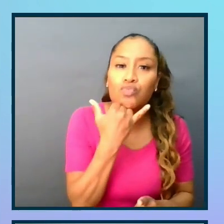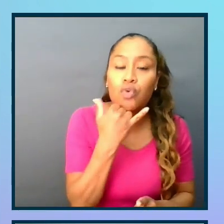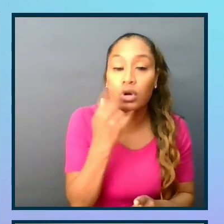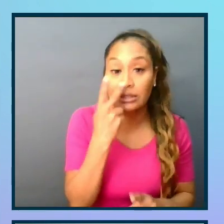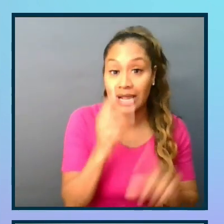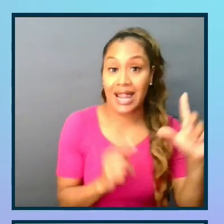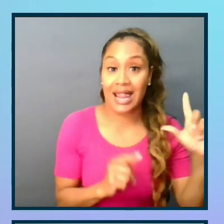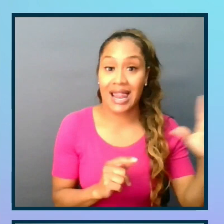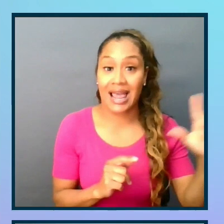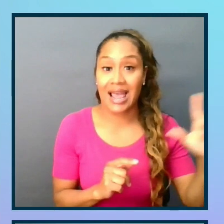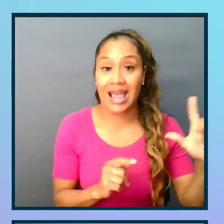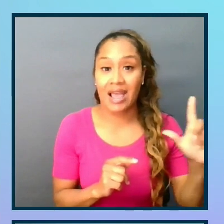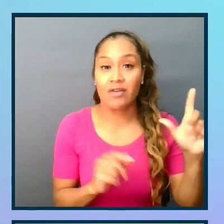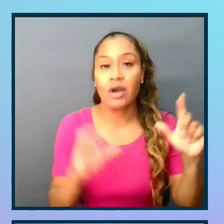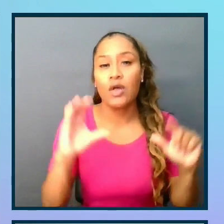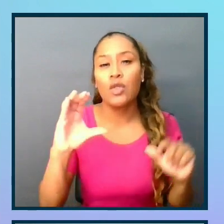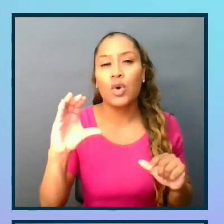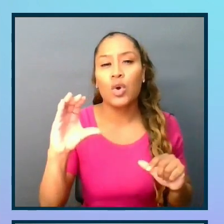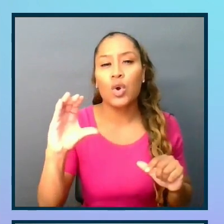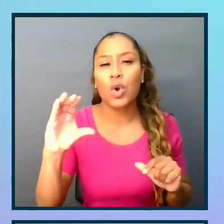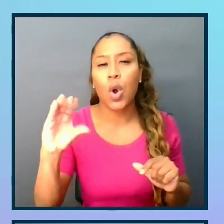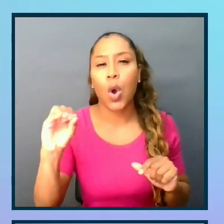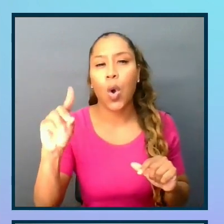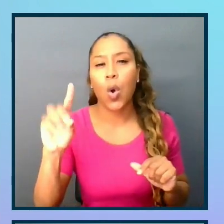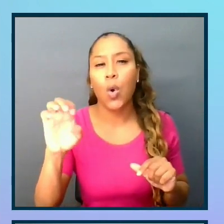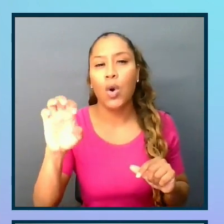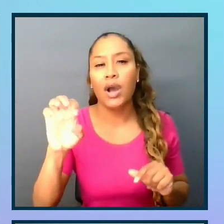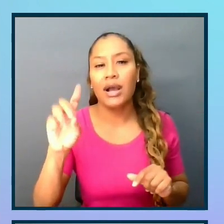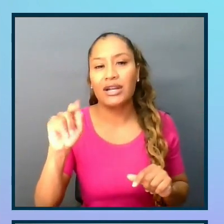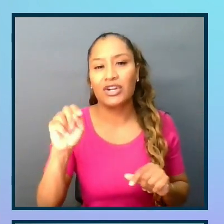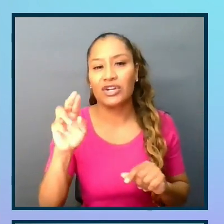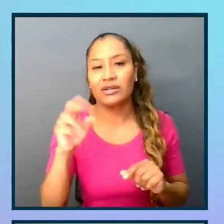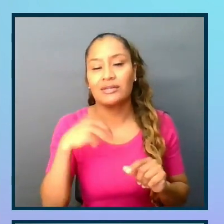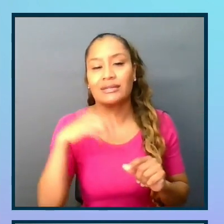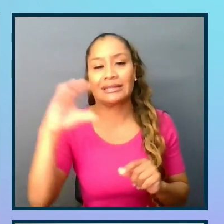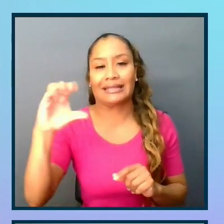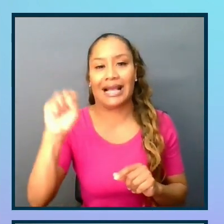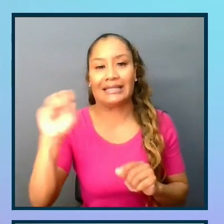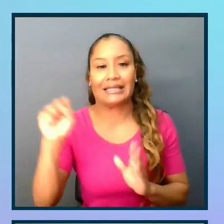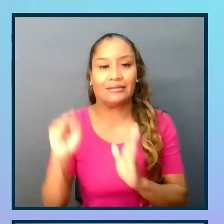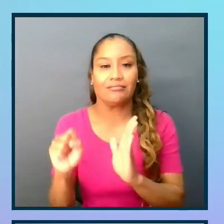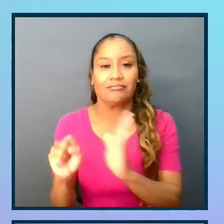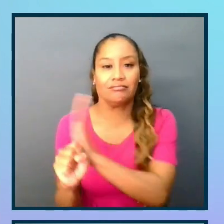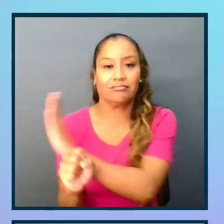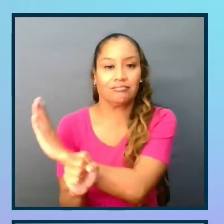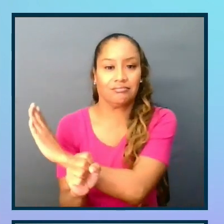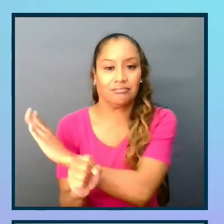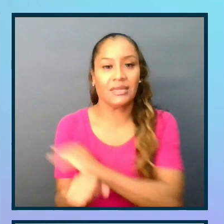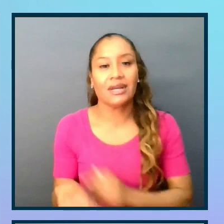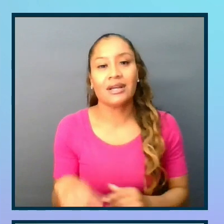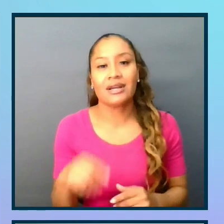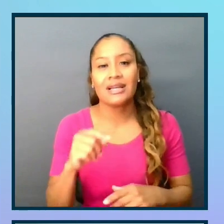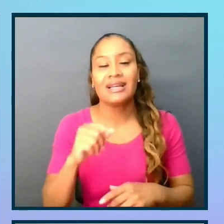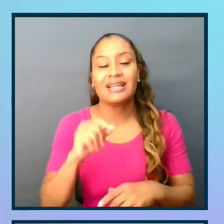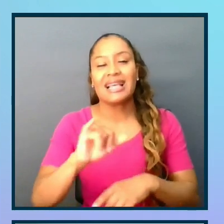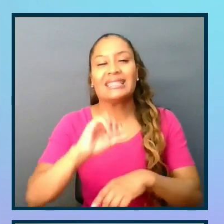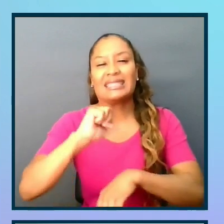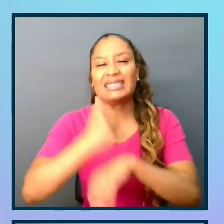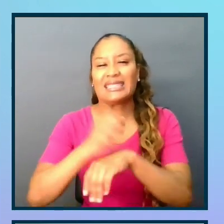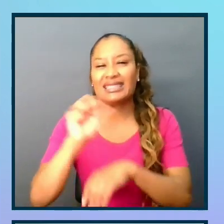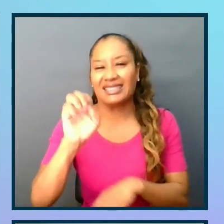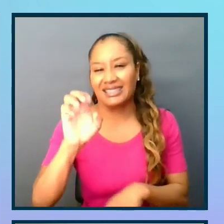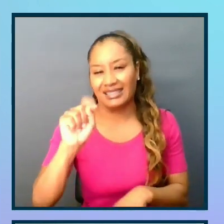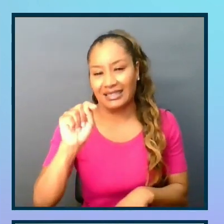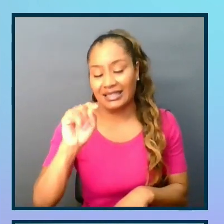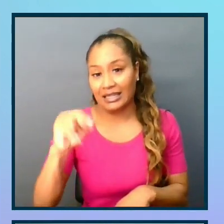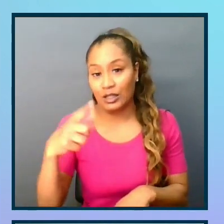of my code editor, I'm actually going to just get rid of the CSS file that I had open. We have settings group. And the reason this is so important